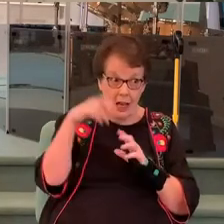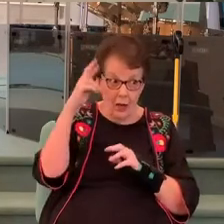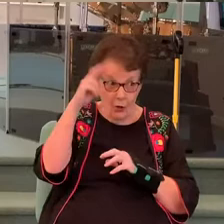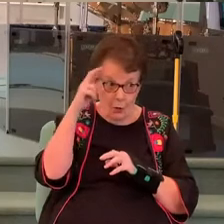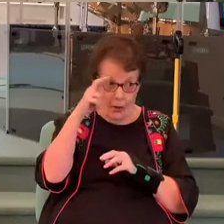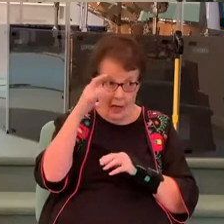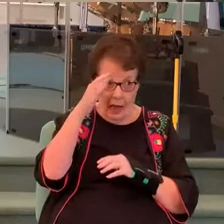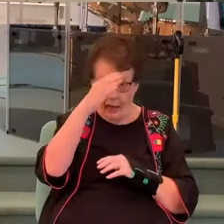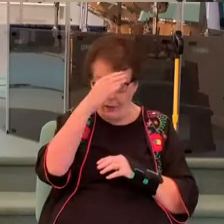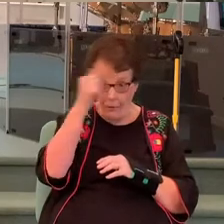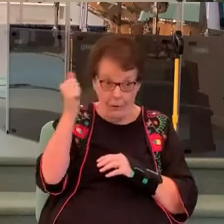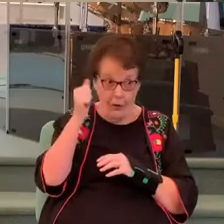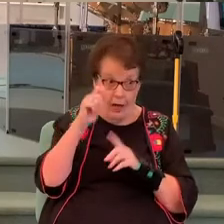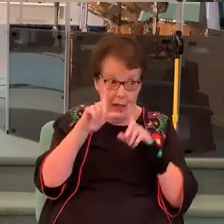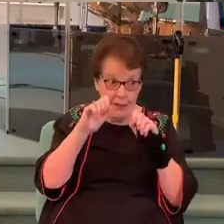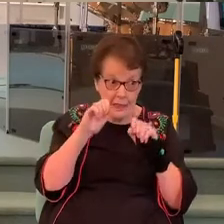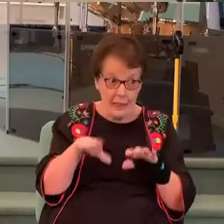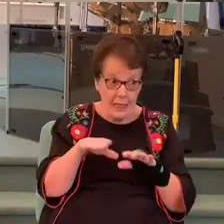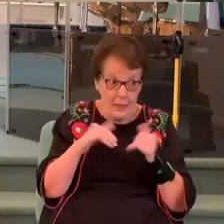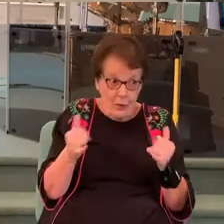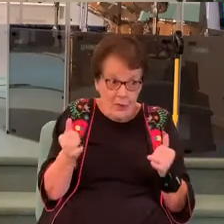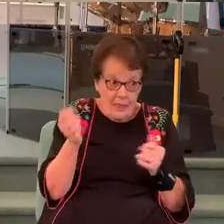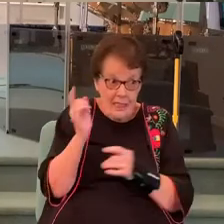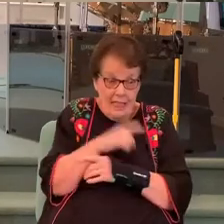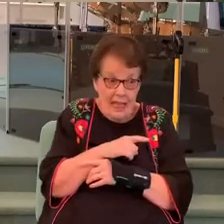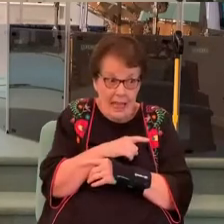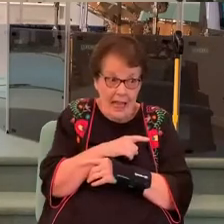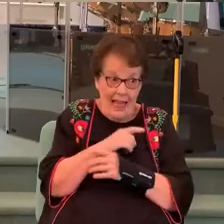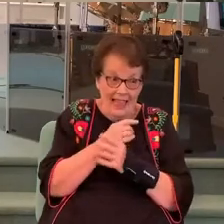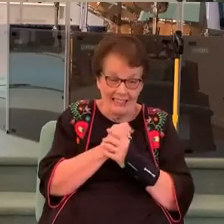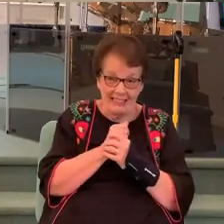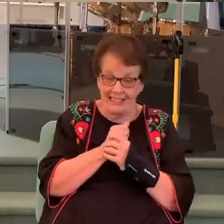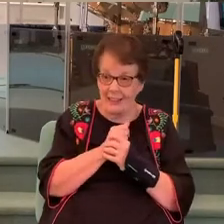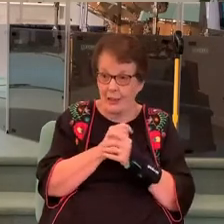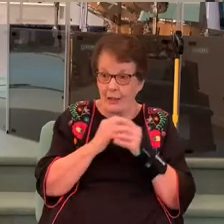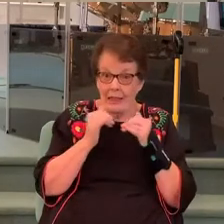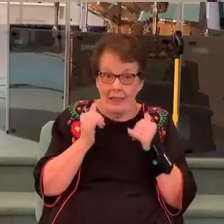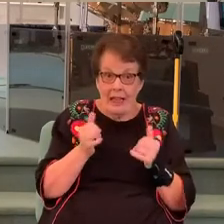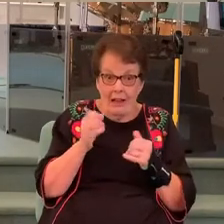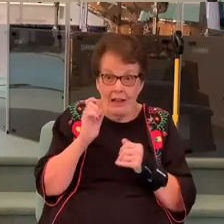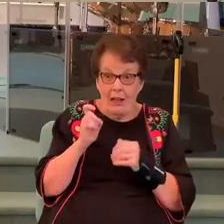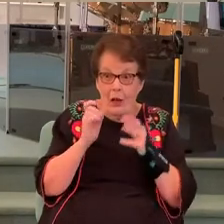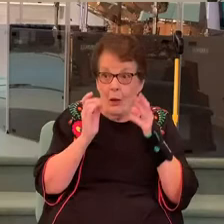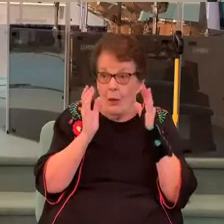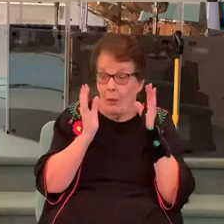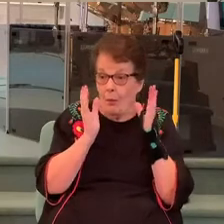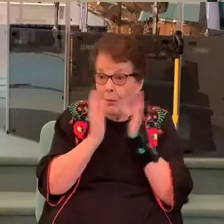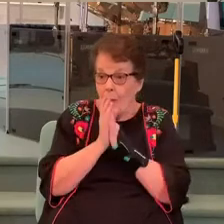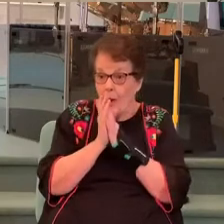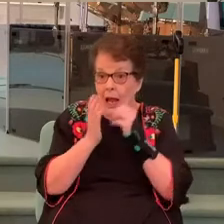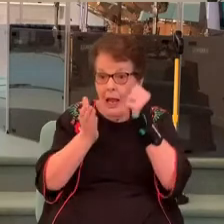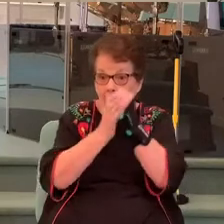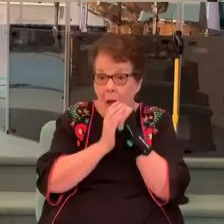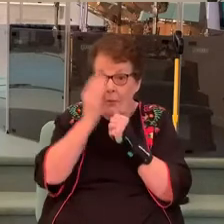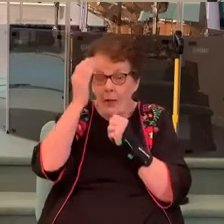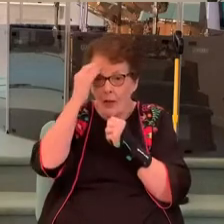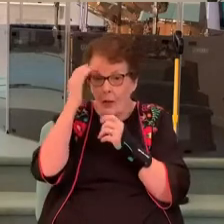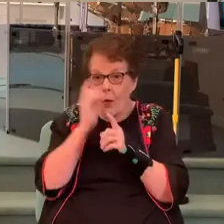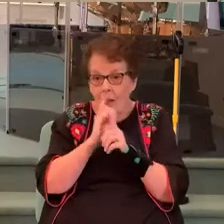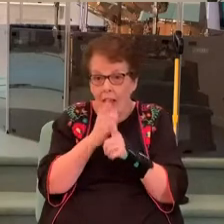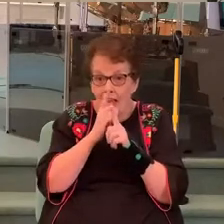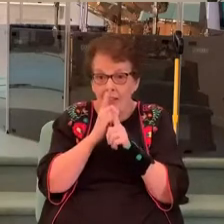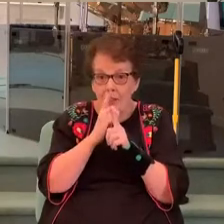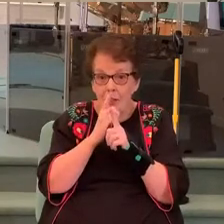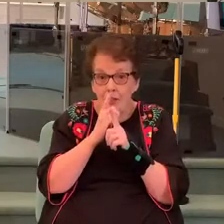the test was today because you thought it was next week. And now what I need to do is I need to pray that God will help me know the answers to the things that I've not